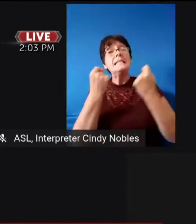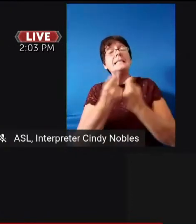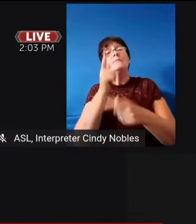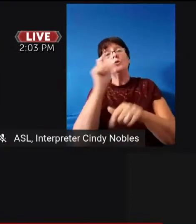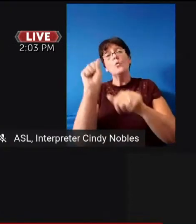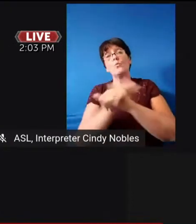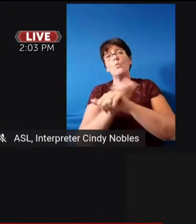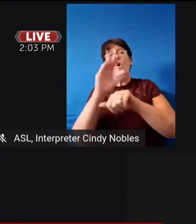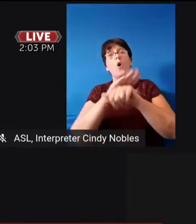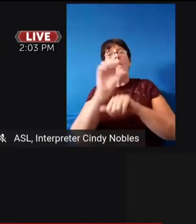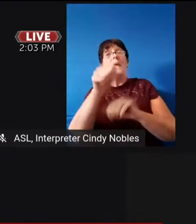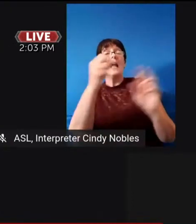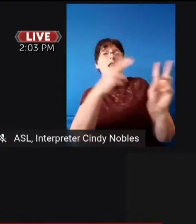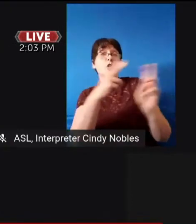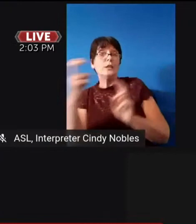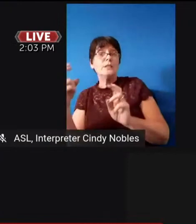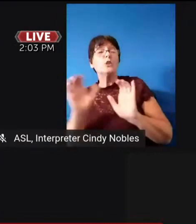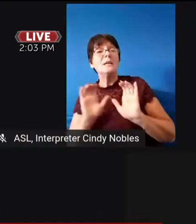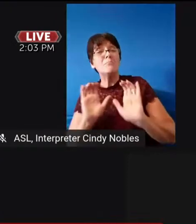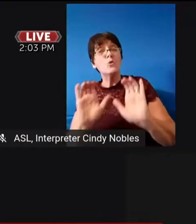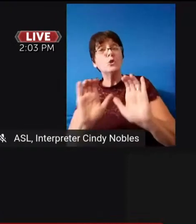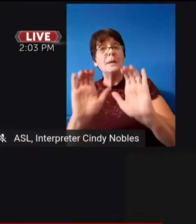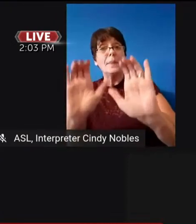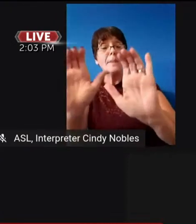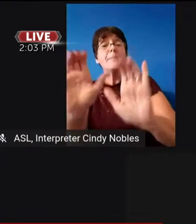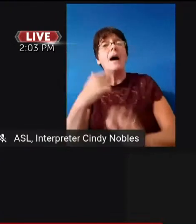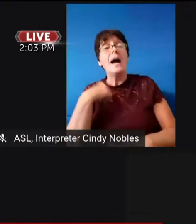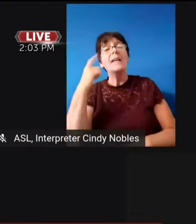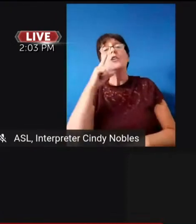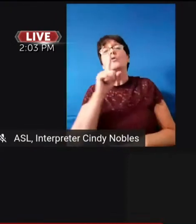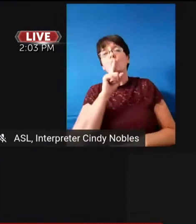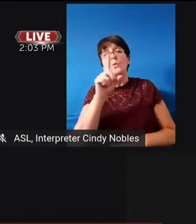on those other issues and pushing them forward, I think really